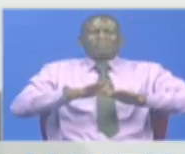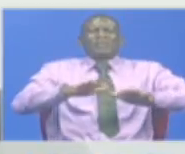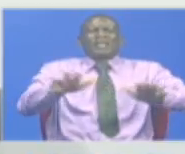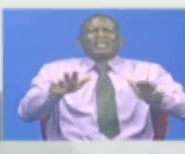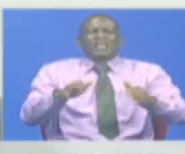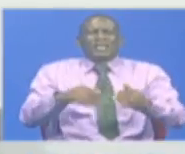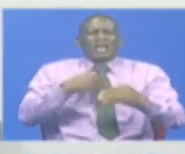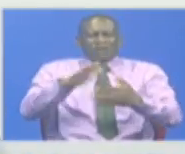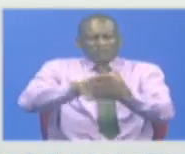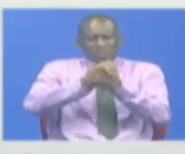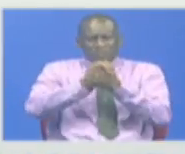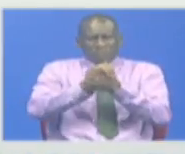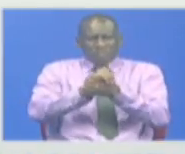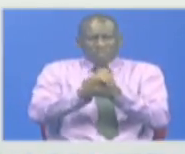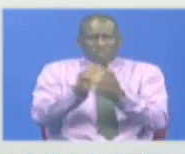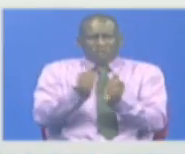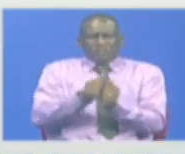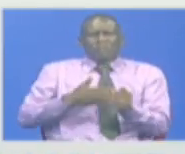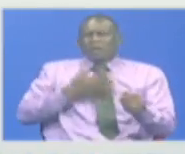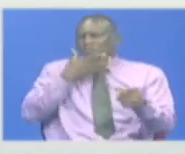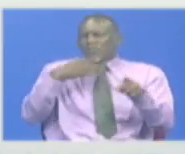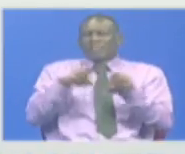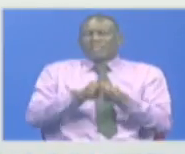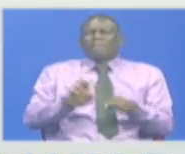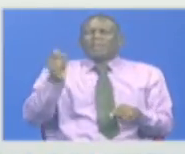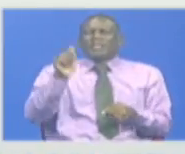handshake with my brother, President Uhuru Kenyatta,